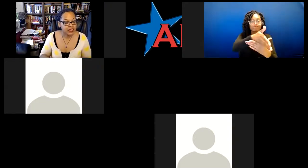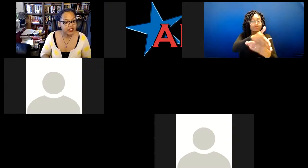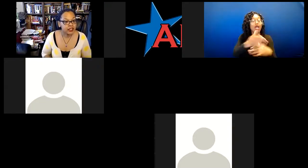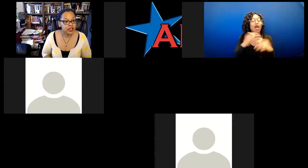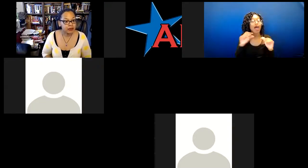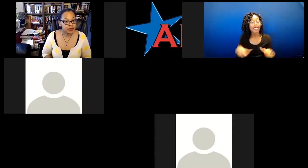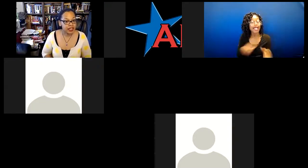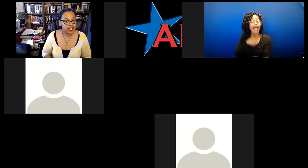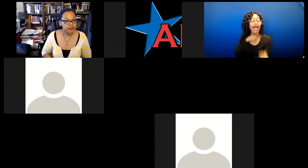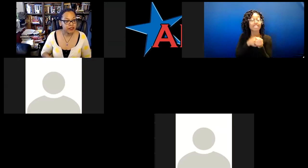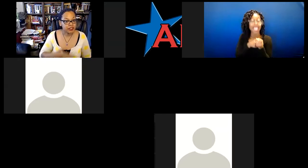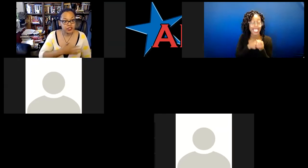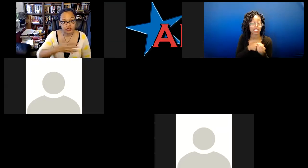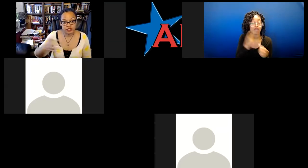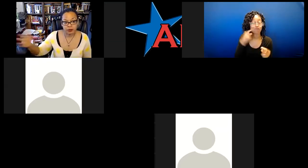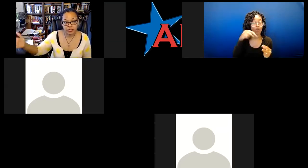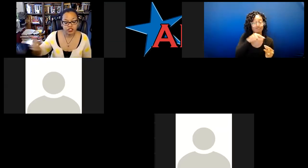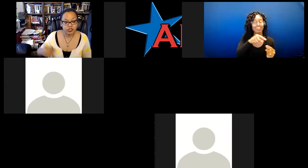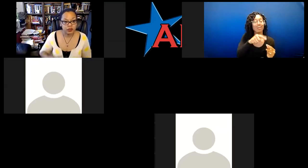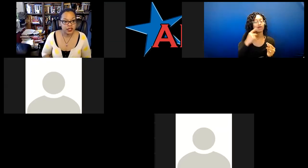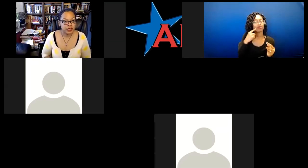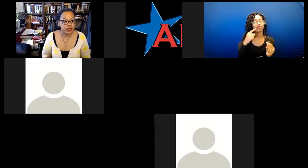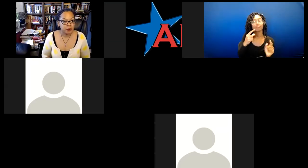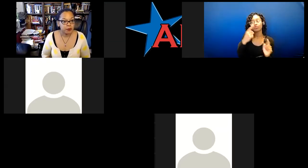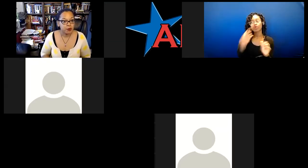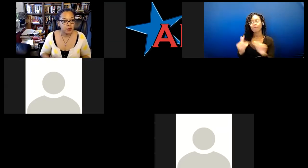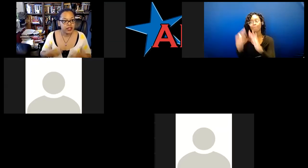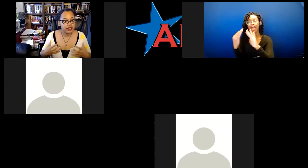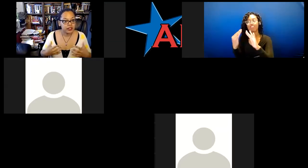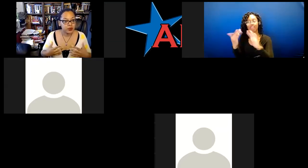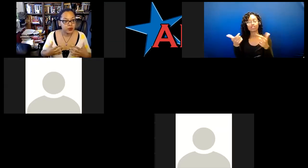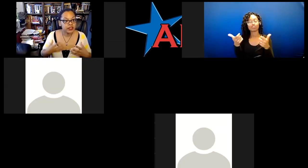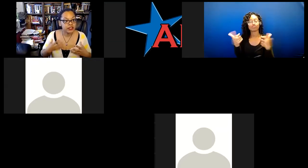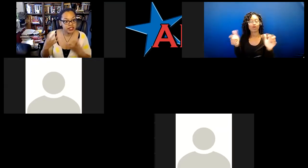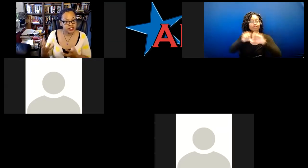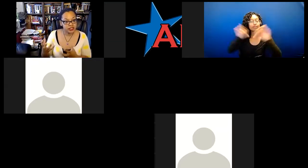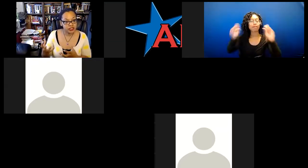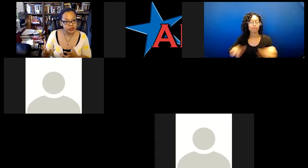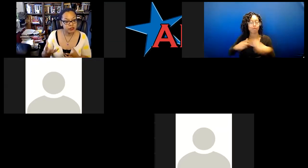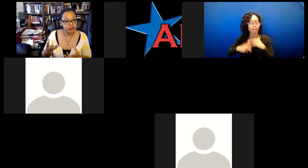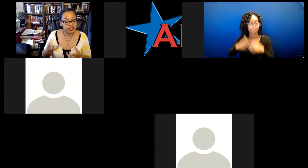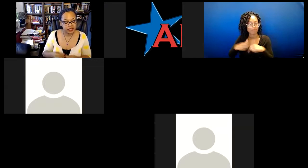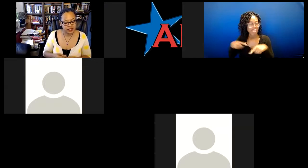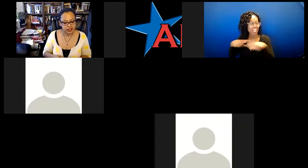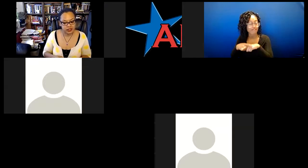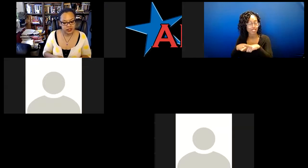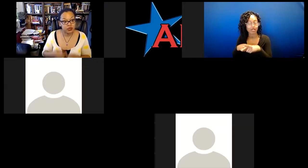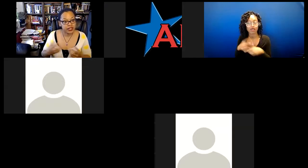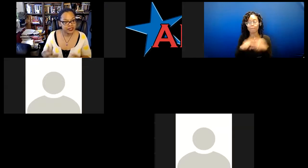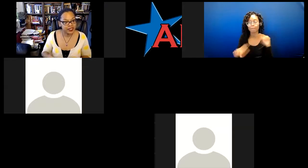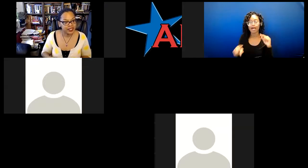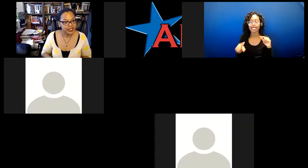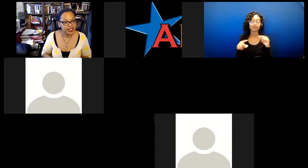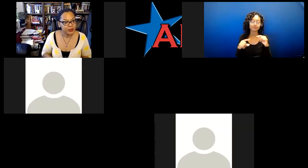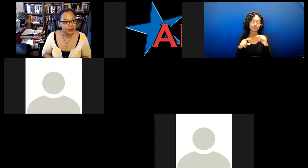advocating on behalf of a larger systemic issue. But where there is this sort of